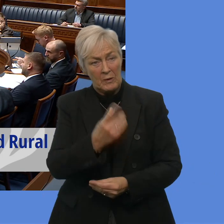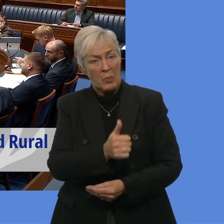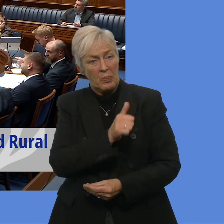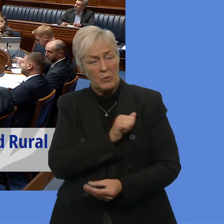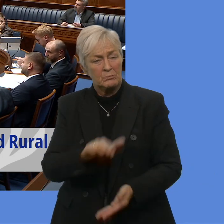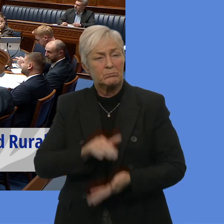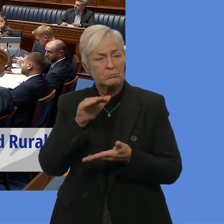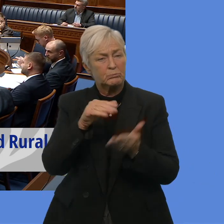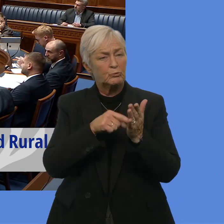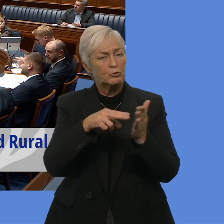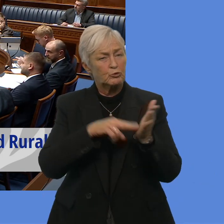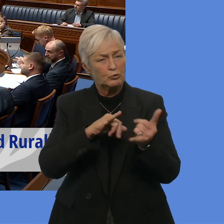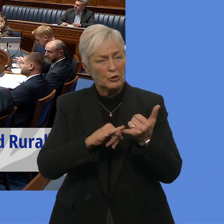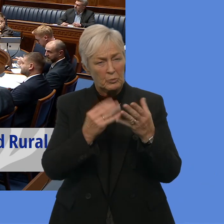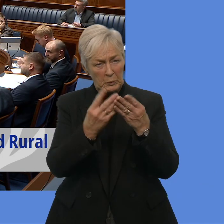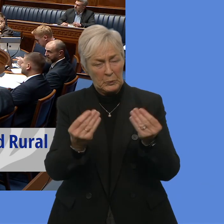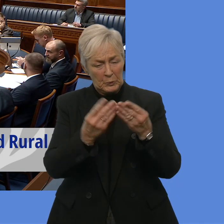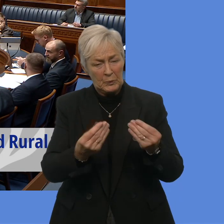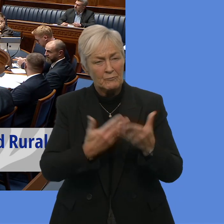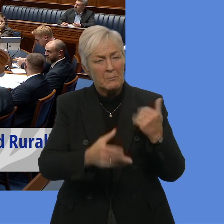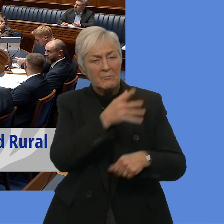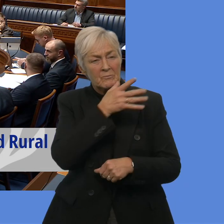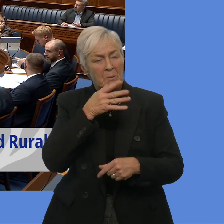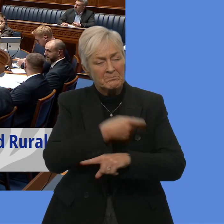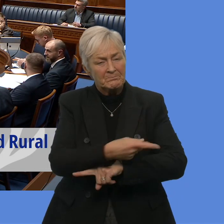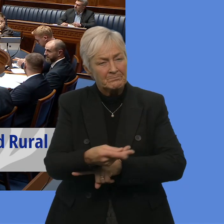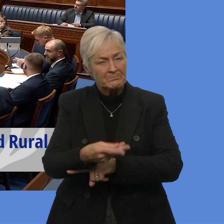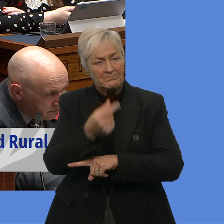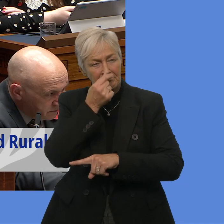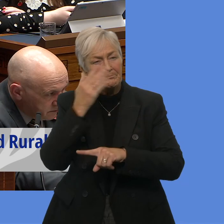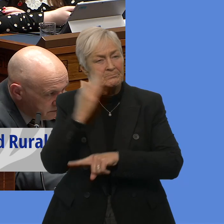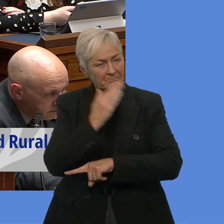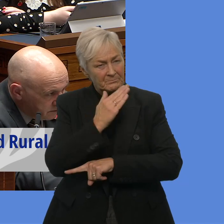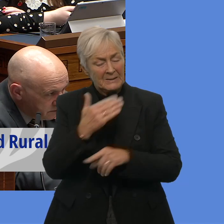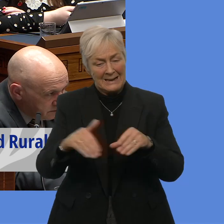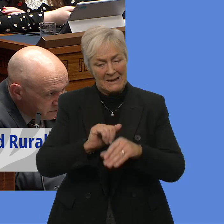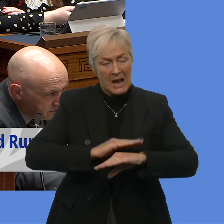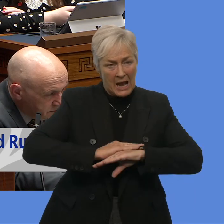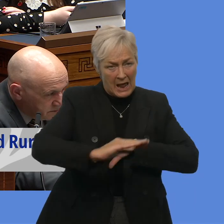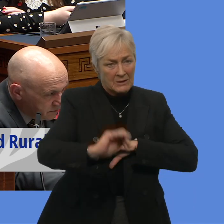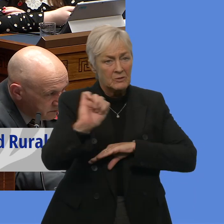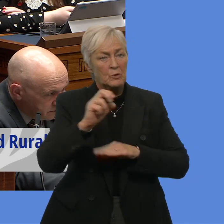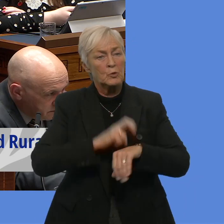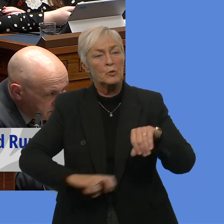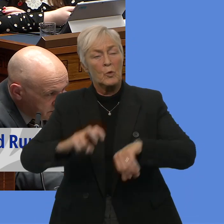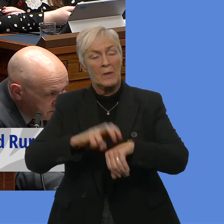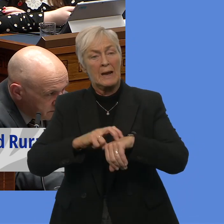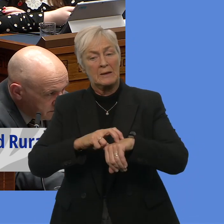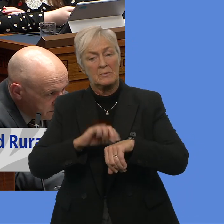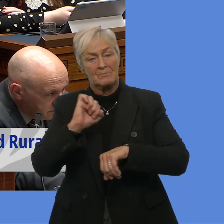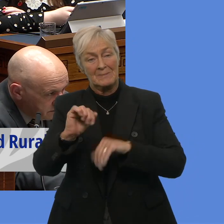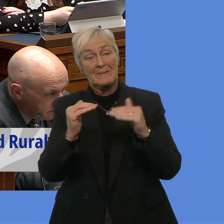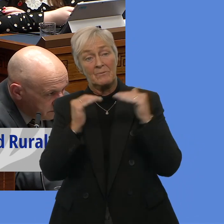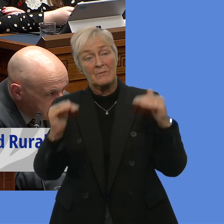of phosphorus per year from livestock manures that are applied on the land in Northern Ireland. The launch of the SULS Phase